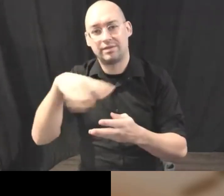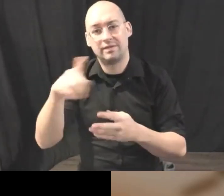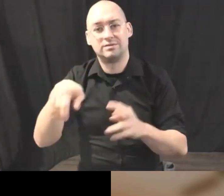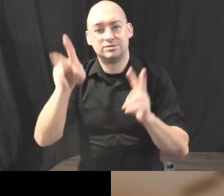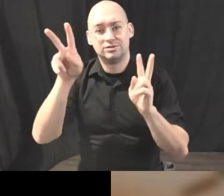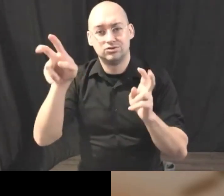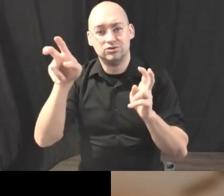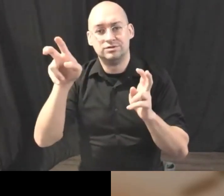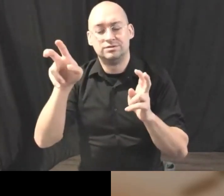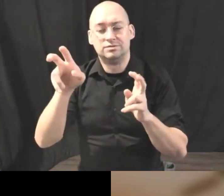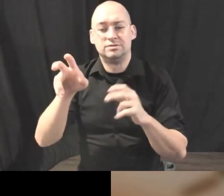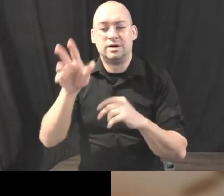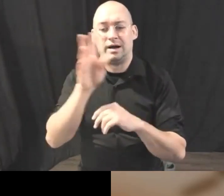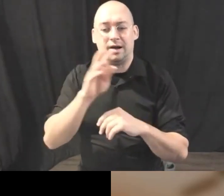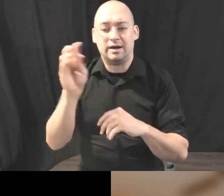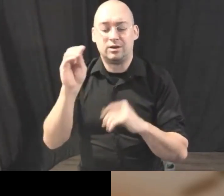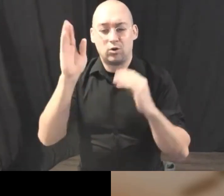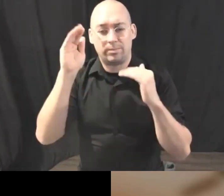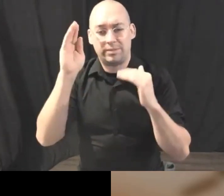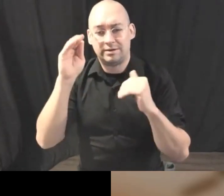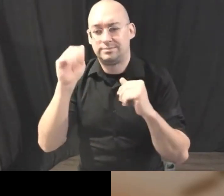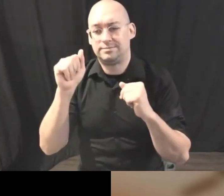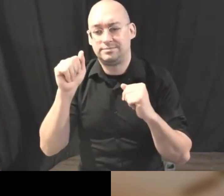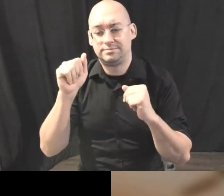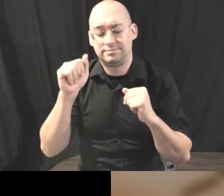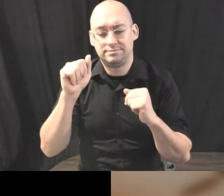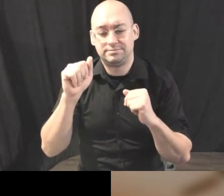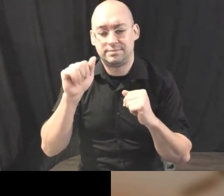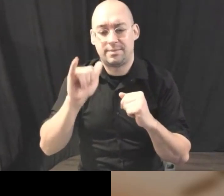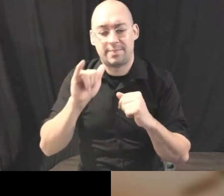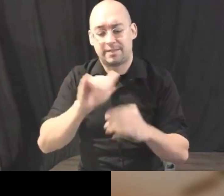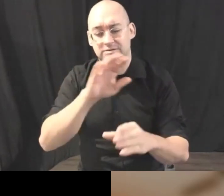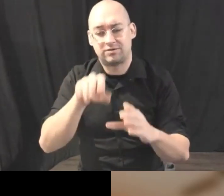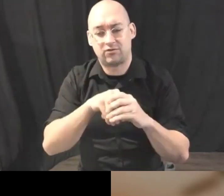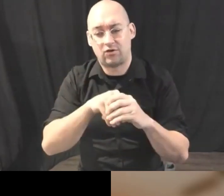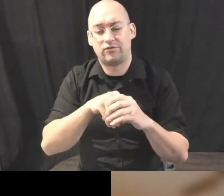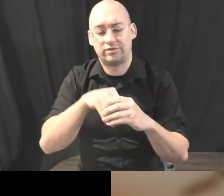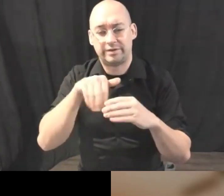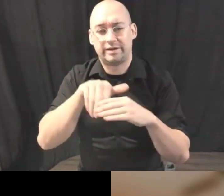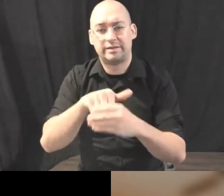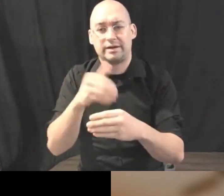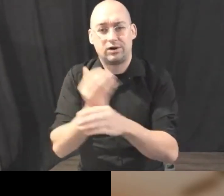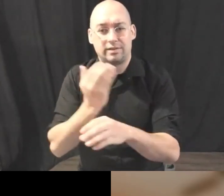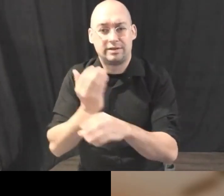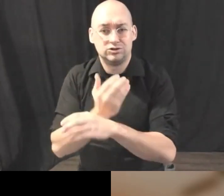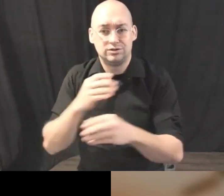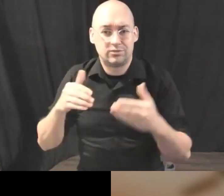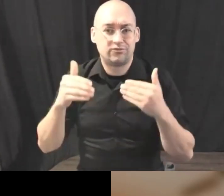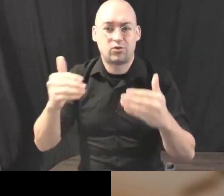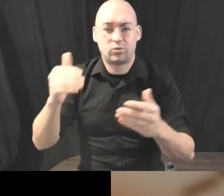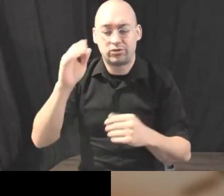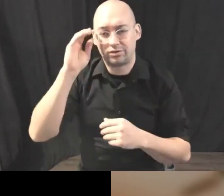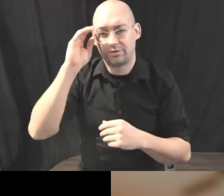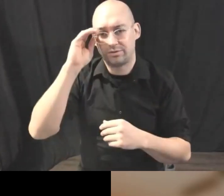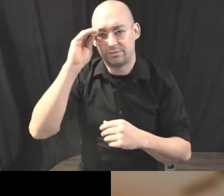hope that, you know, that plays into the calculus, moving forward. I know at